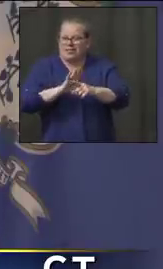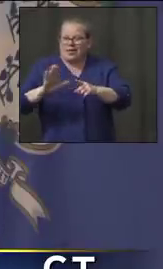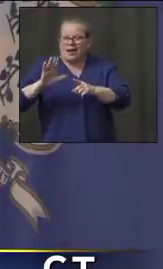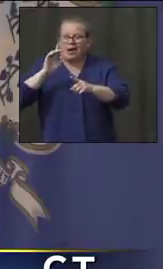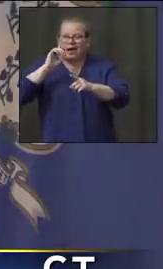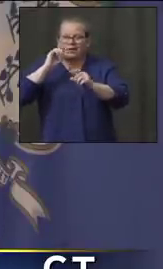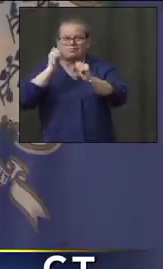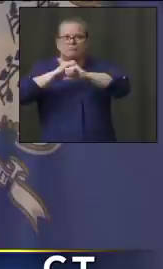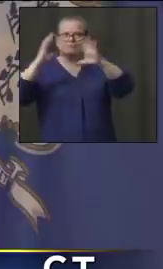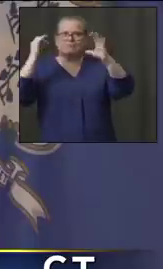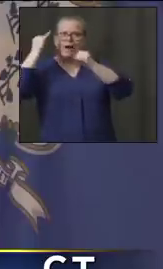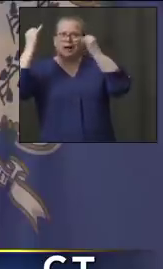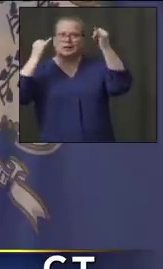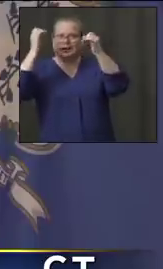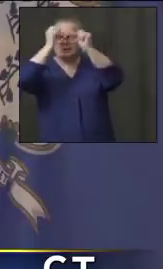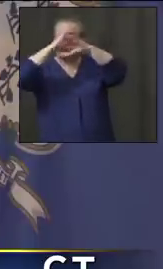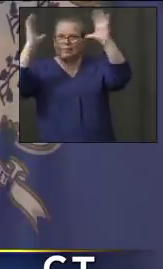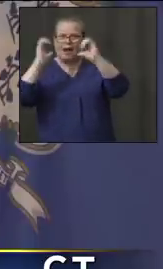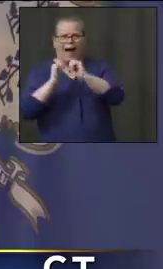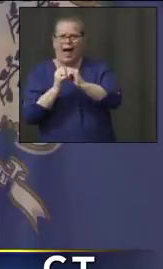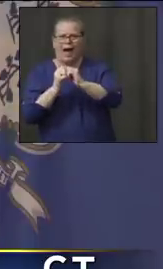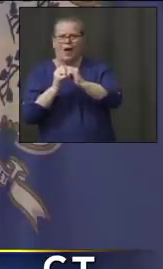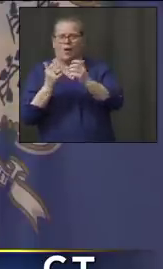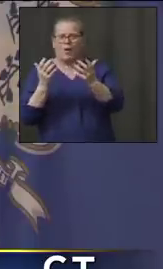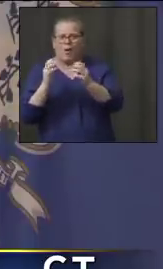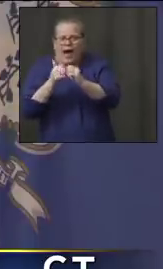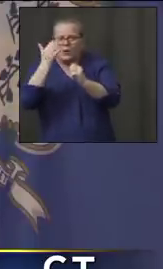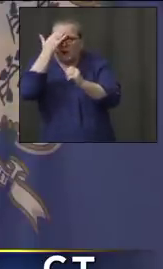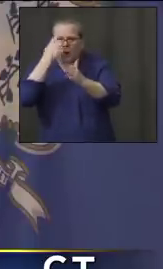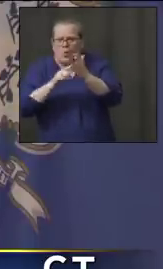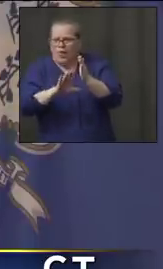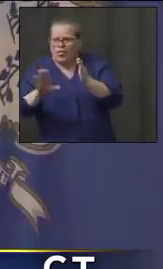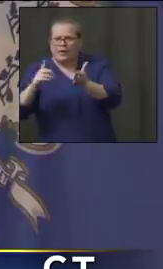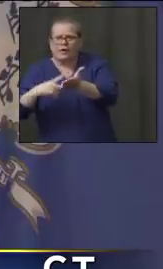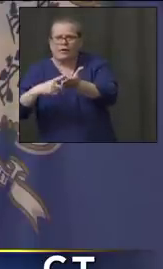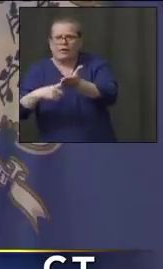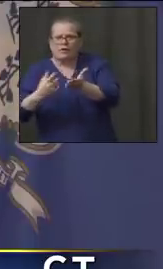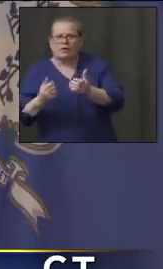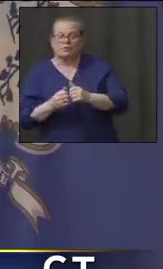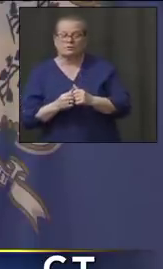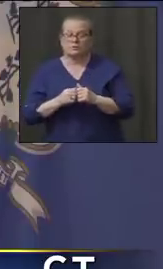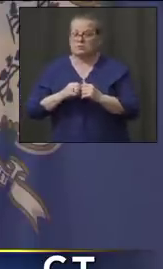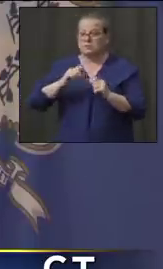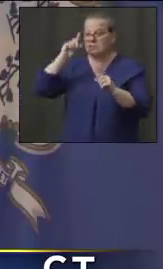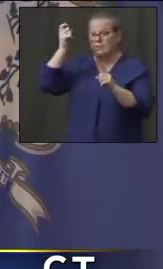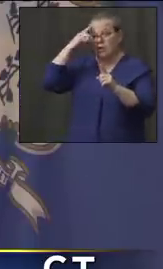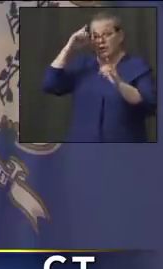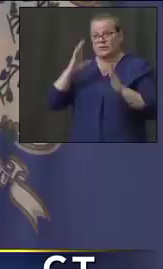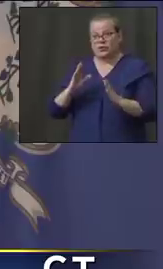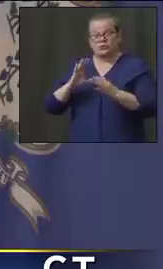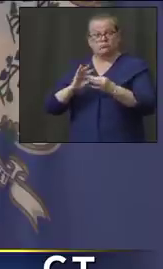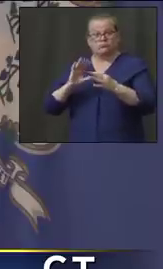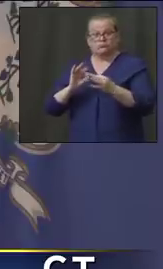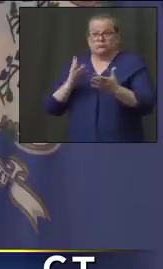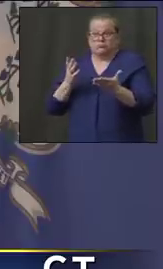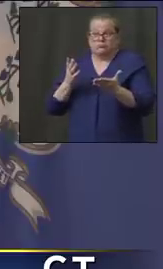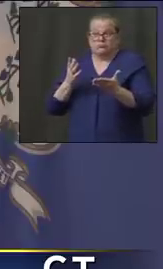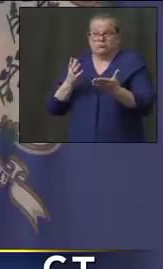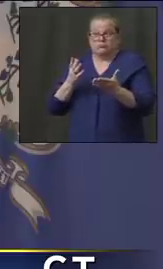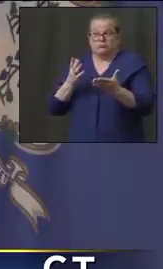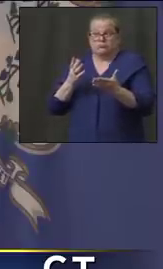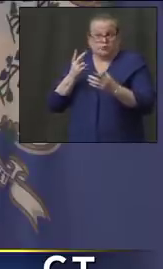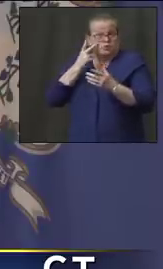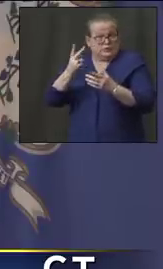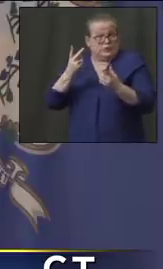now. The two leaders of this are here answering every question. They just answered questions from the legislative leadership for